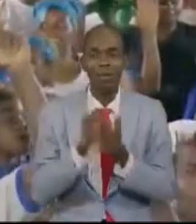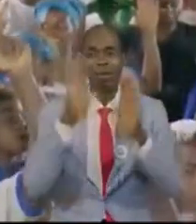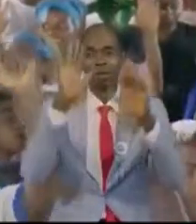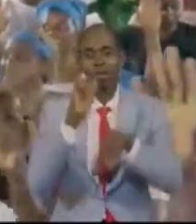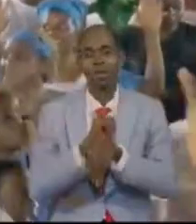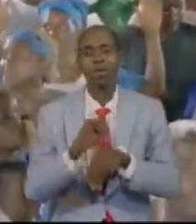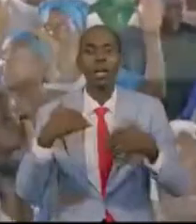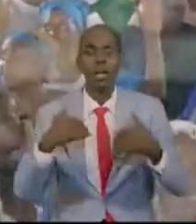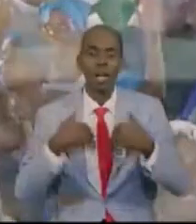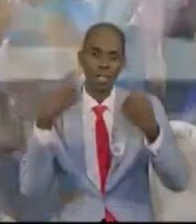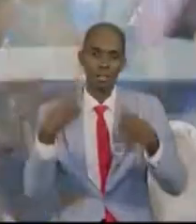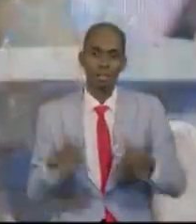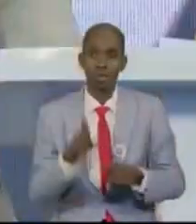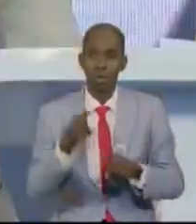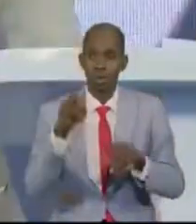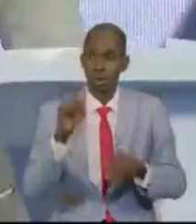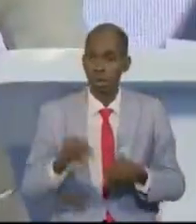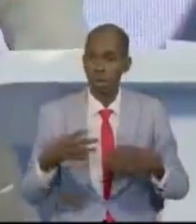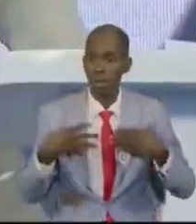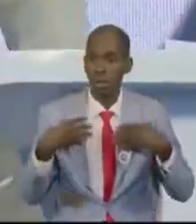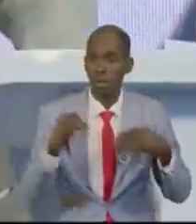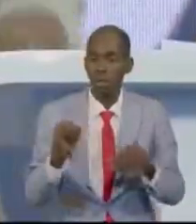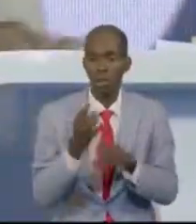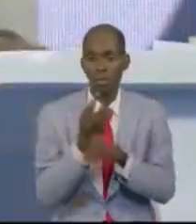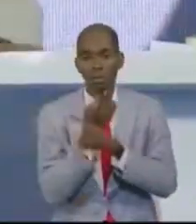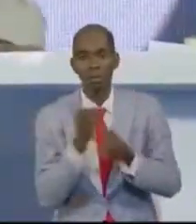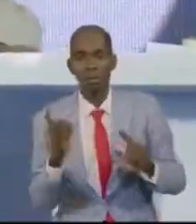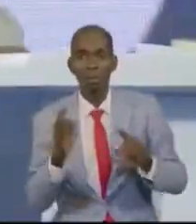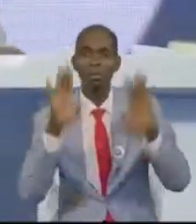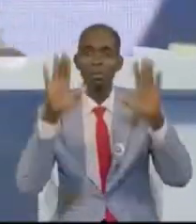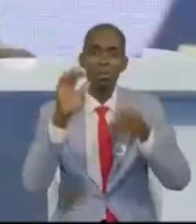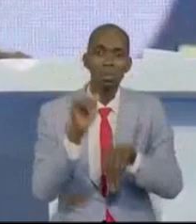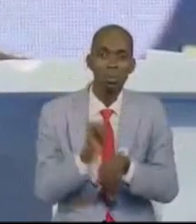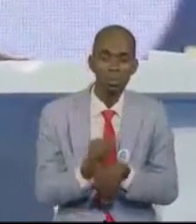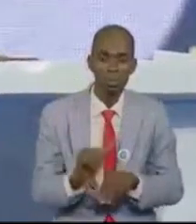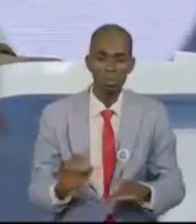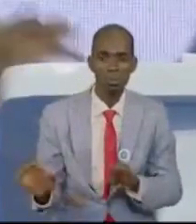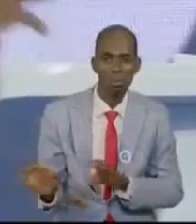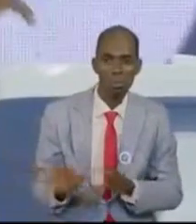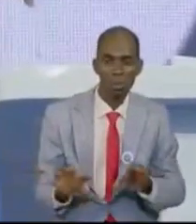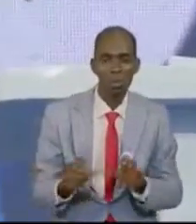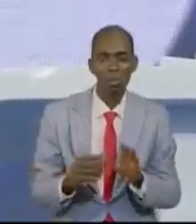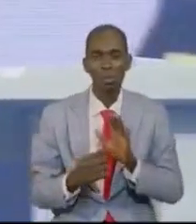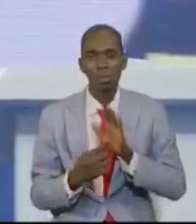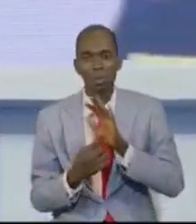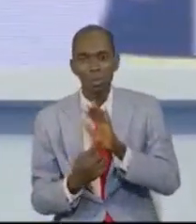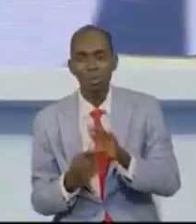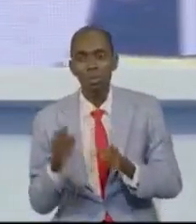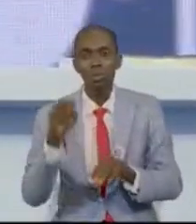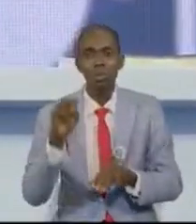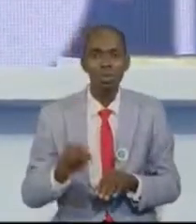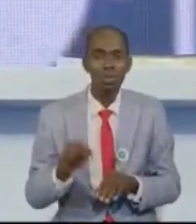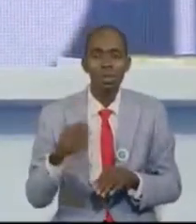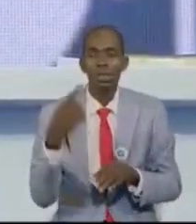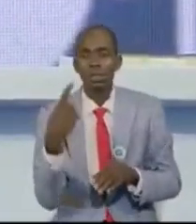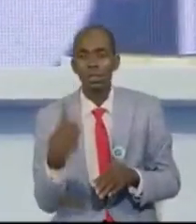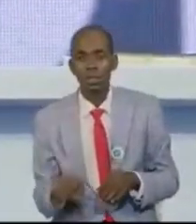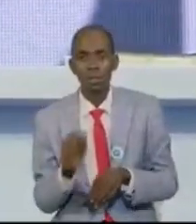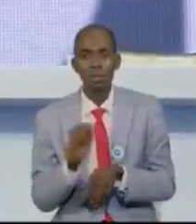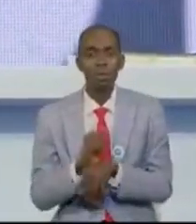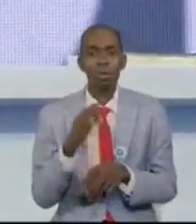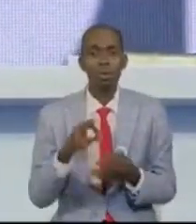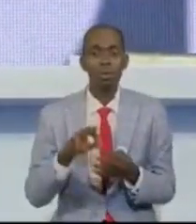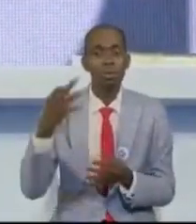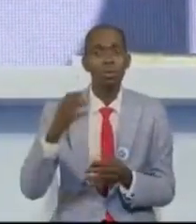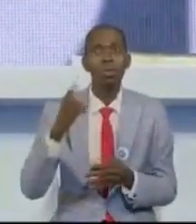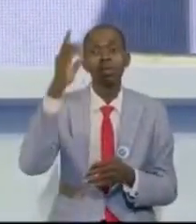You need healing, you need deliverance, you need miracle, you need performance, you need manifestation, you need the operation of the Spirit of God in